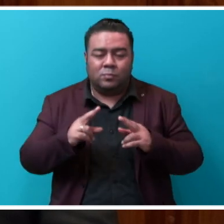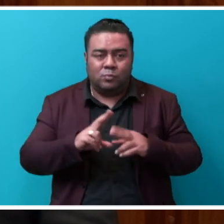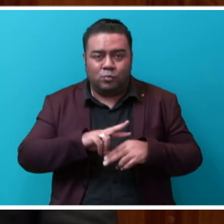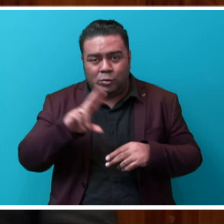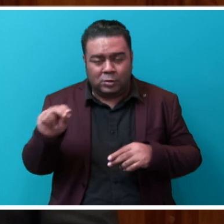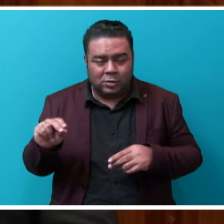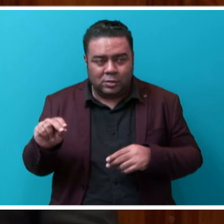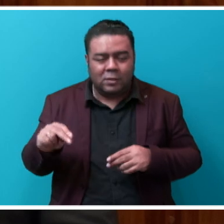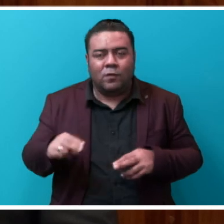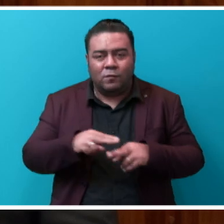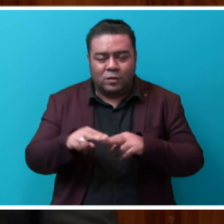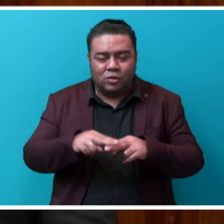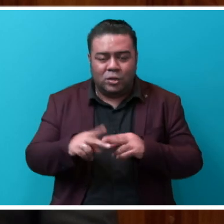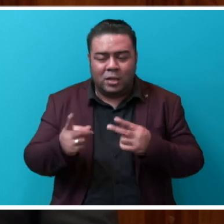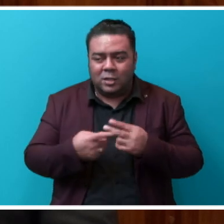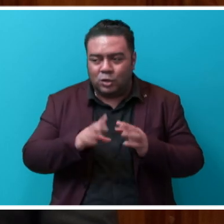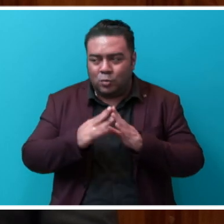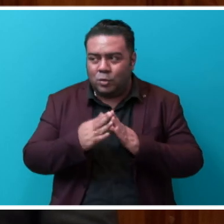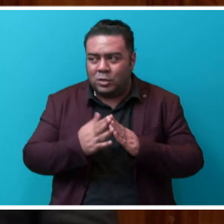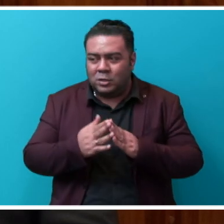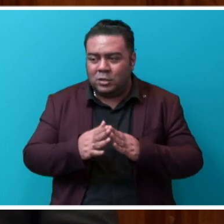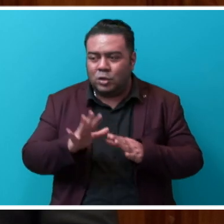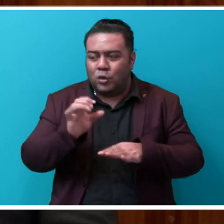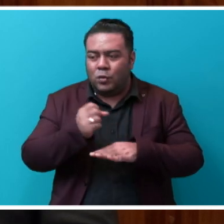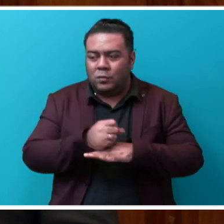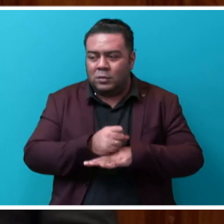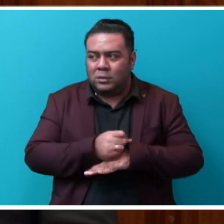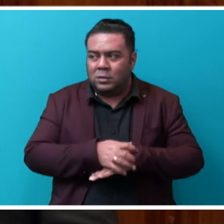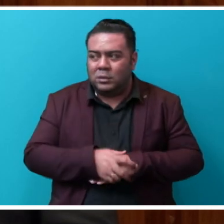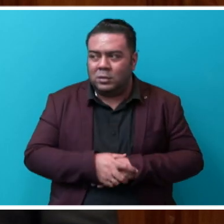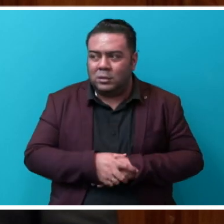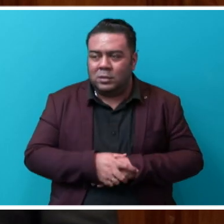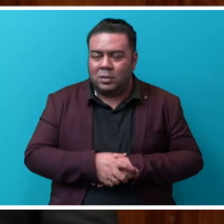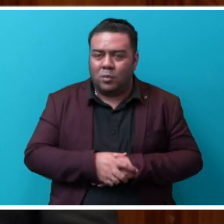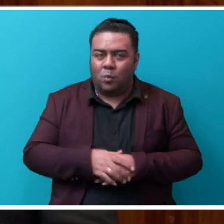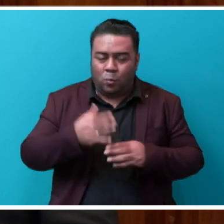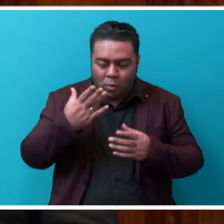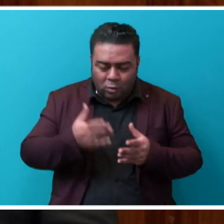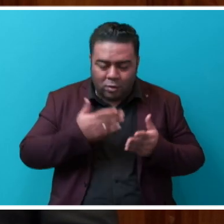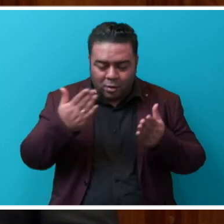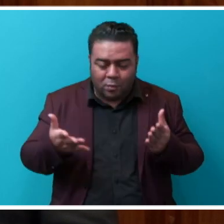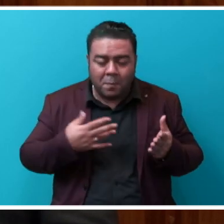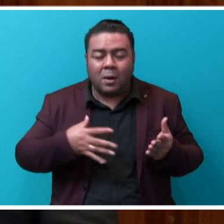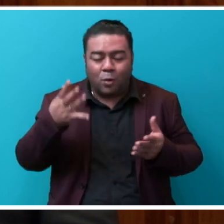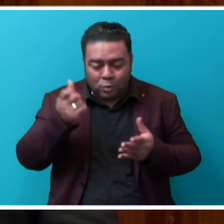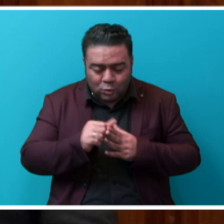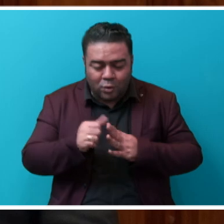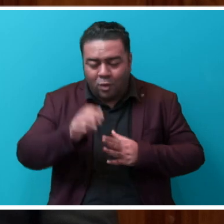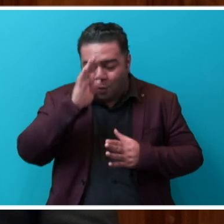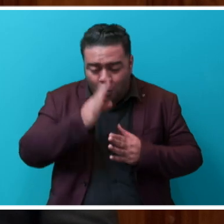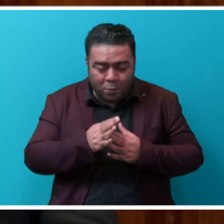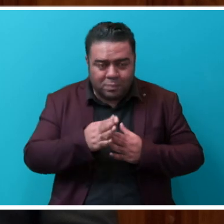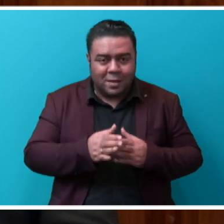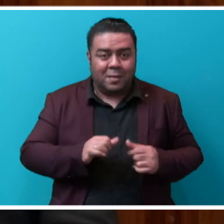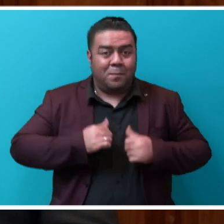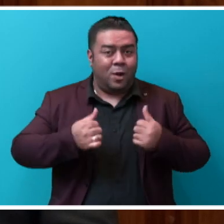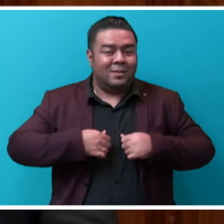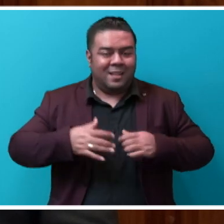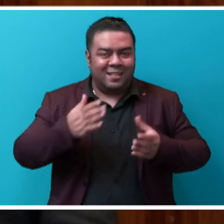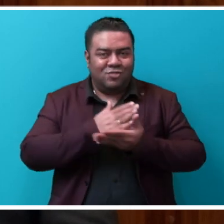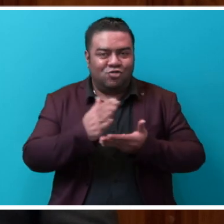its diaspora. Bridges that will not only carry investments, but also the hope, pride, and the shared